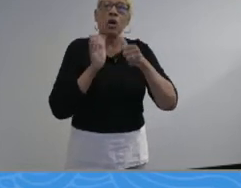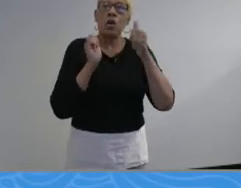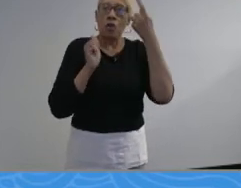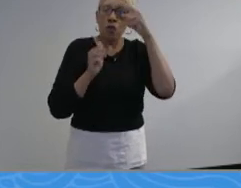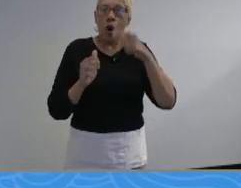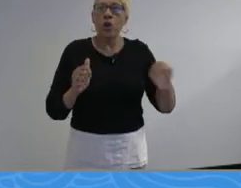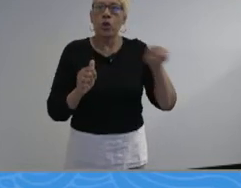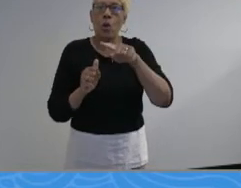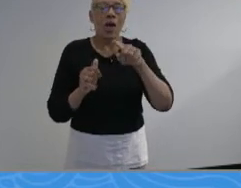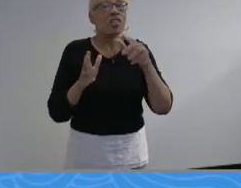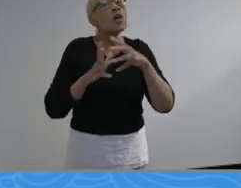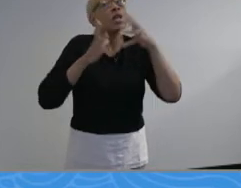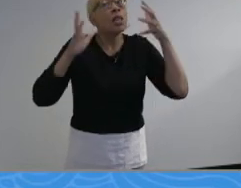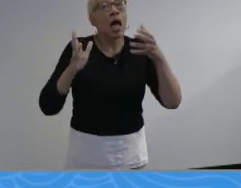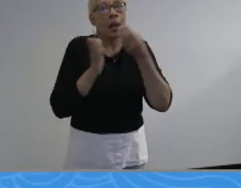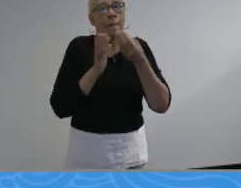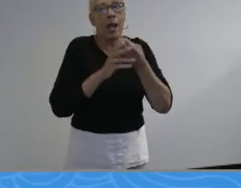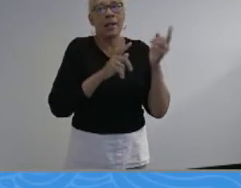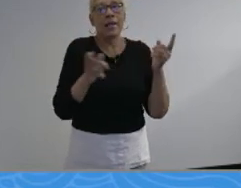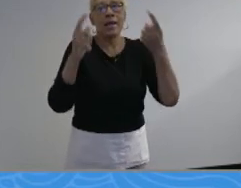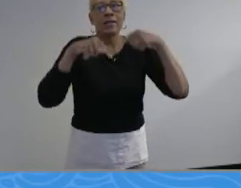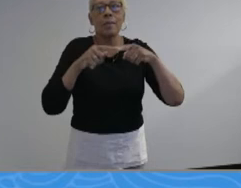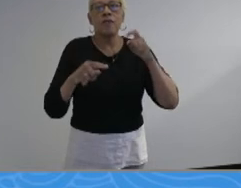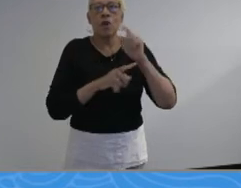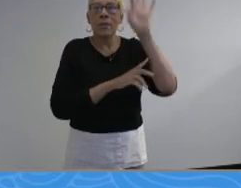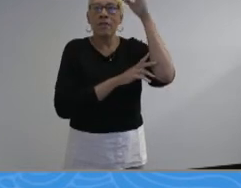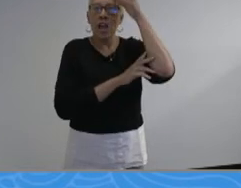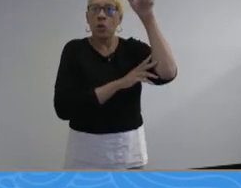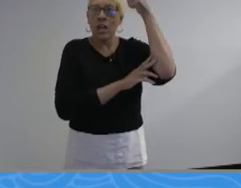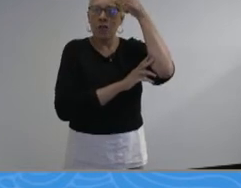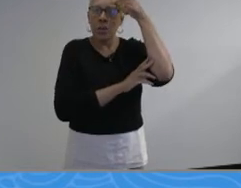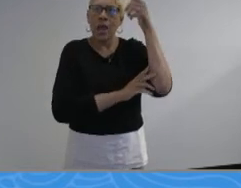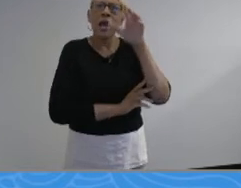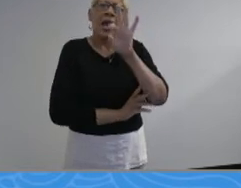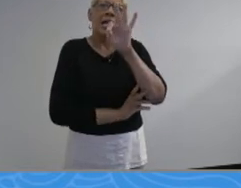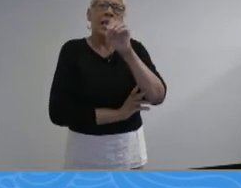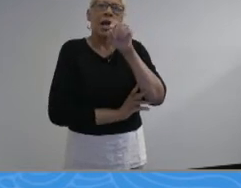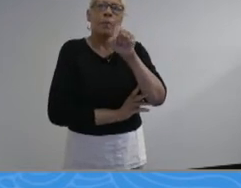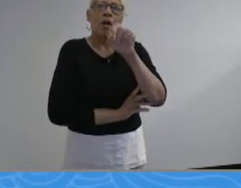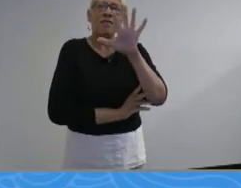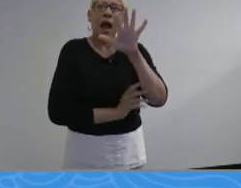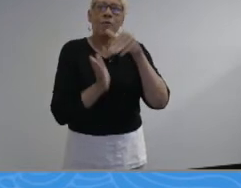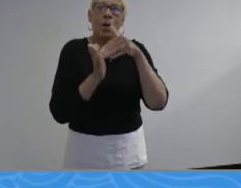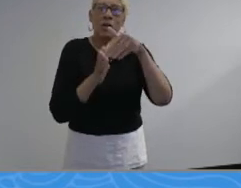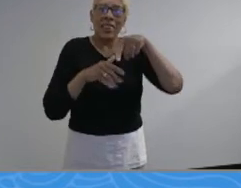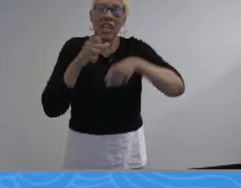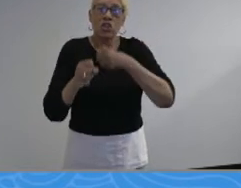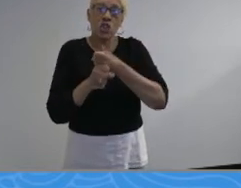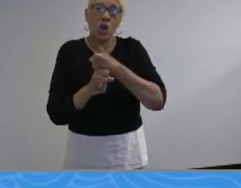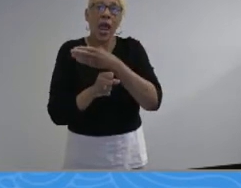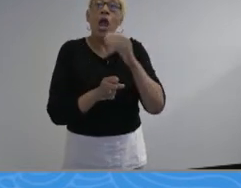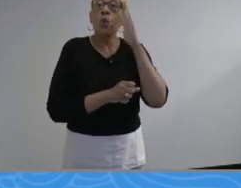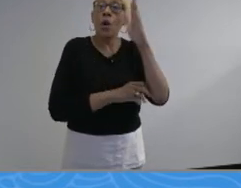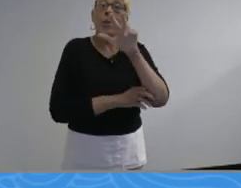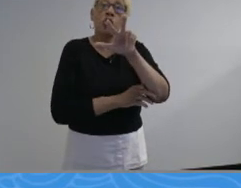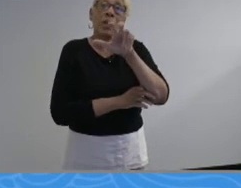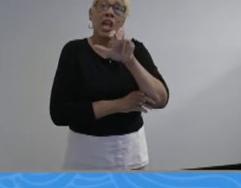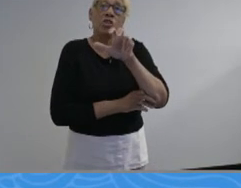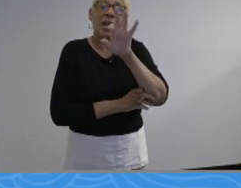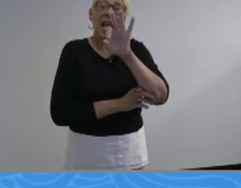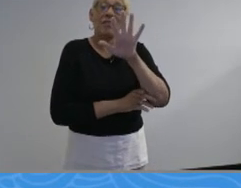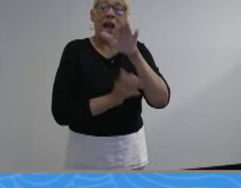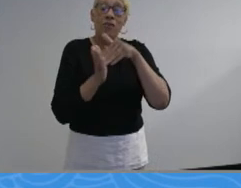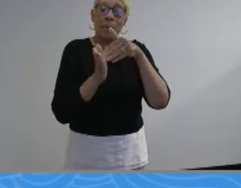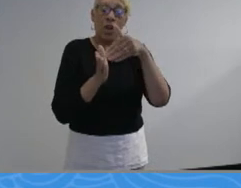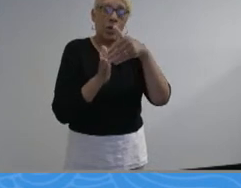there is a ton of money coming from the federal government. There was $90.5 million this year, and there's going to be $395